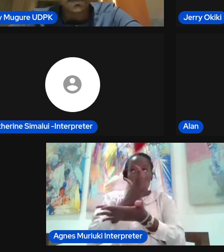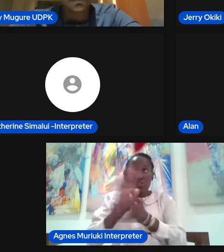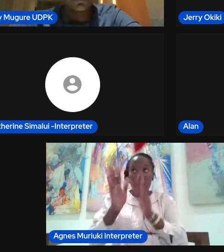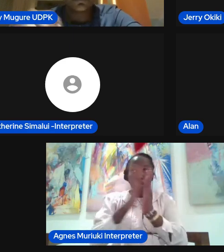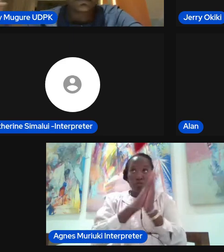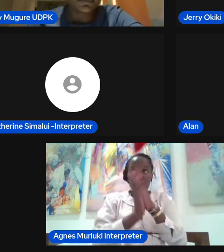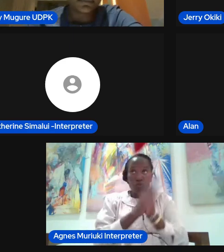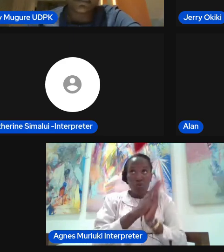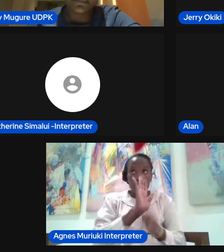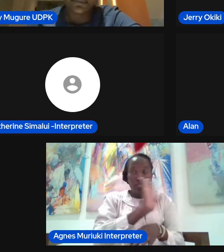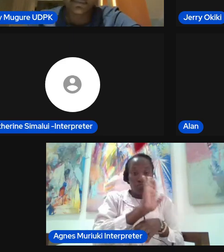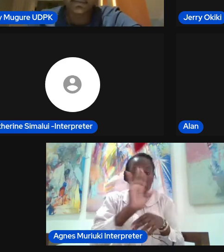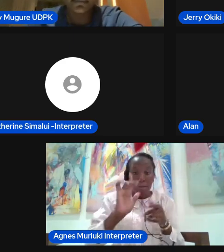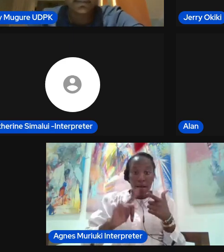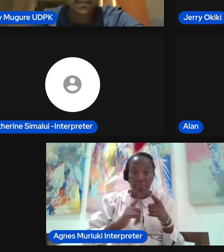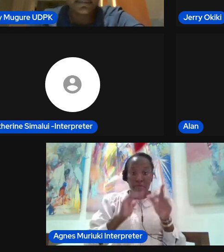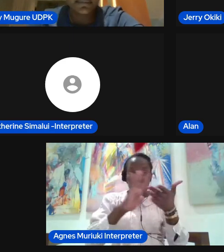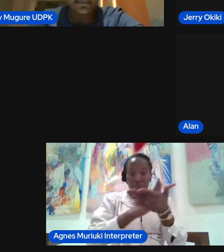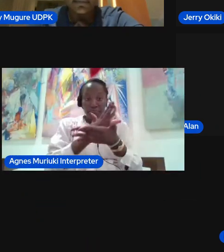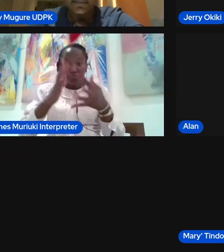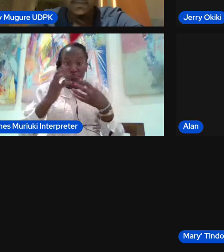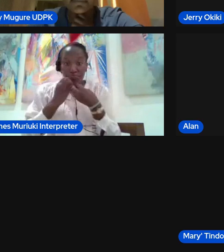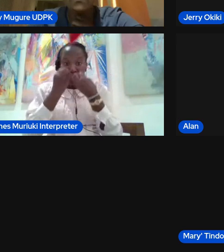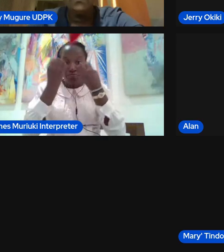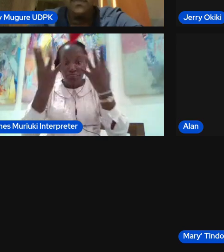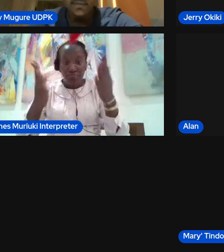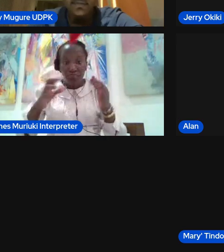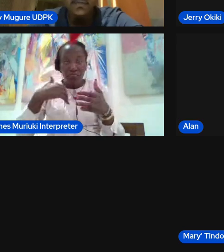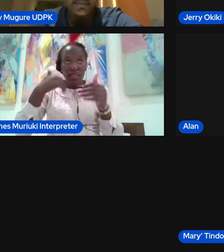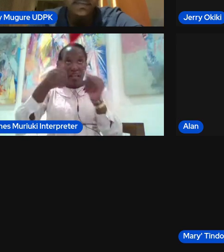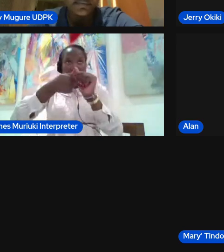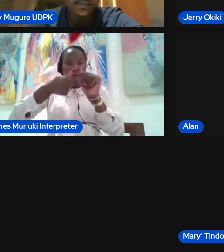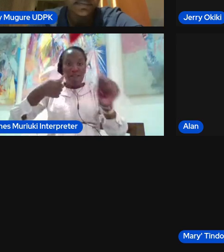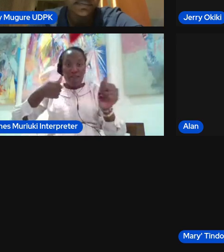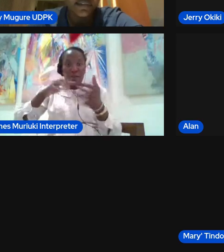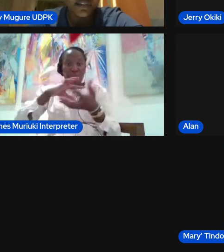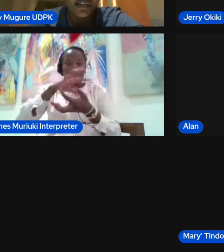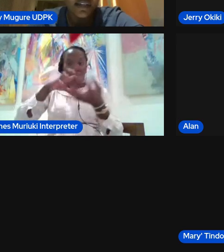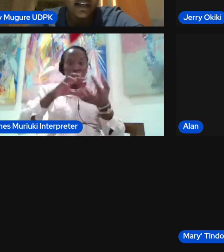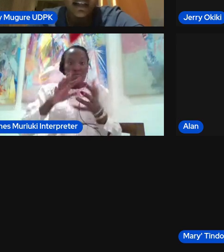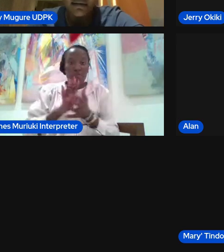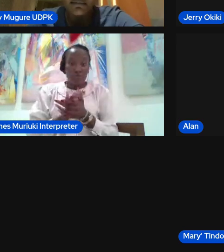spread the information and avoid the myths and misinformation.